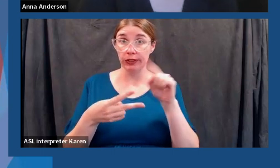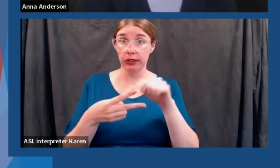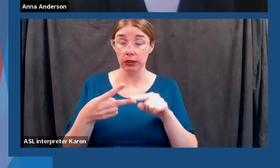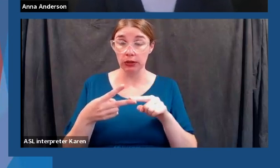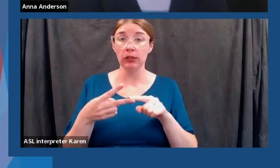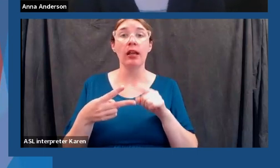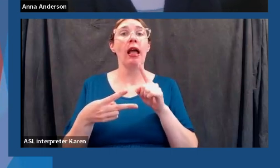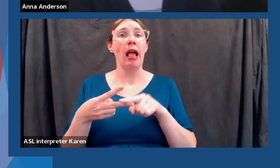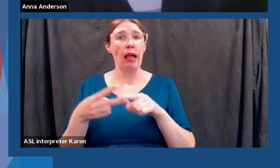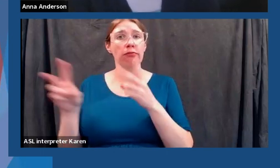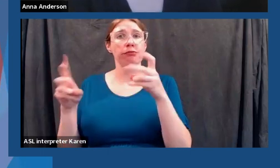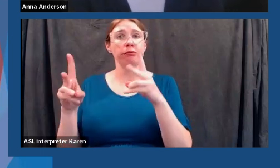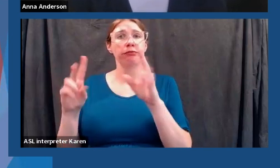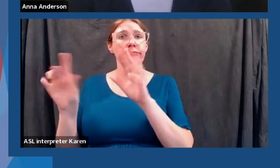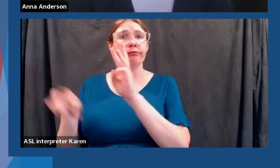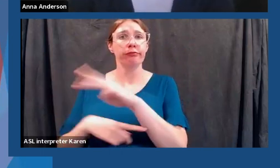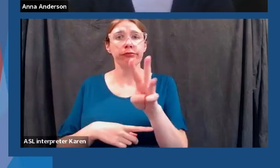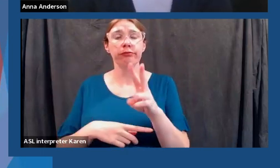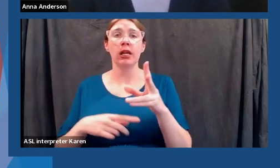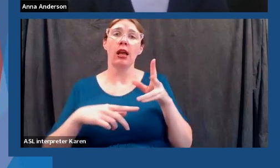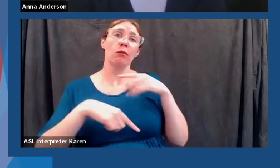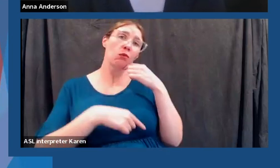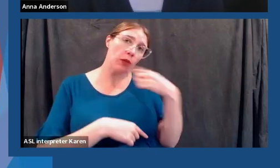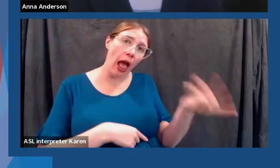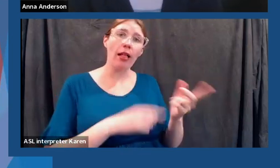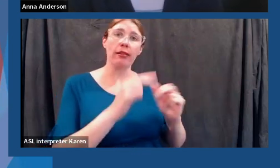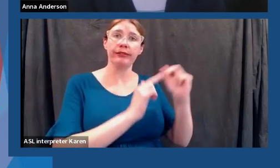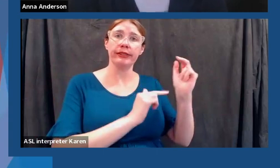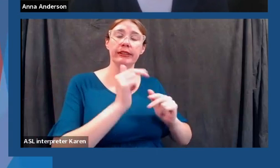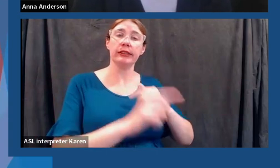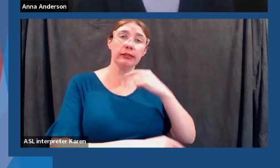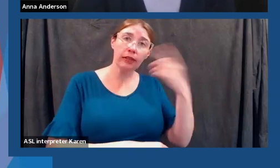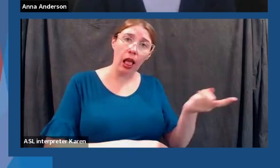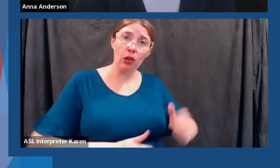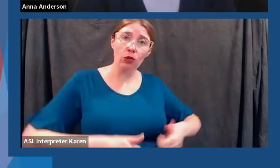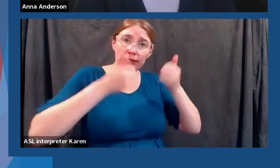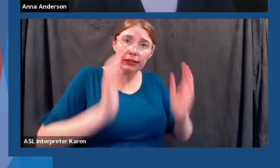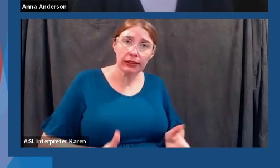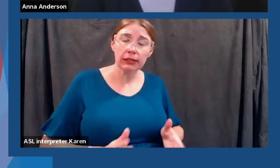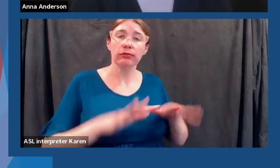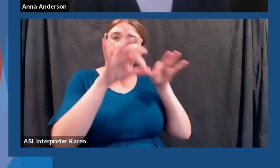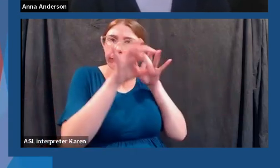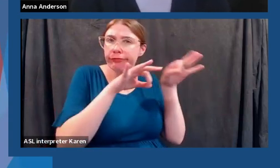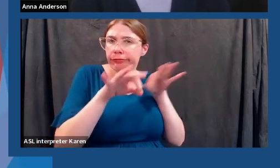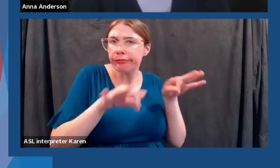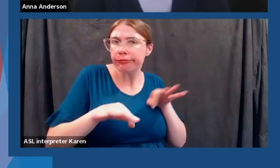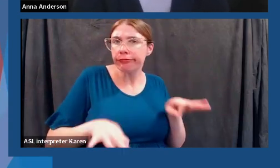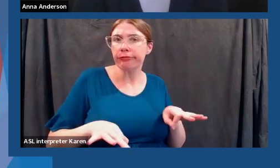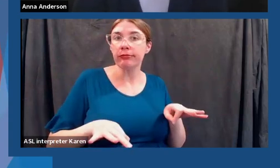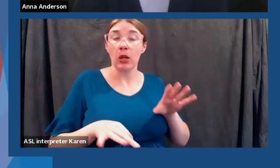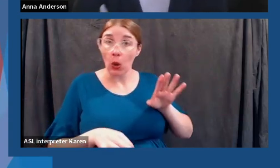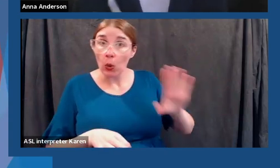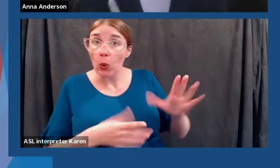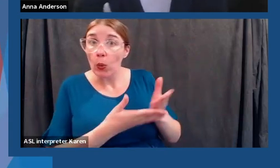some direction that has been given to facilities and residents, talking about the rights